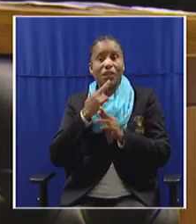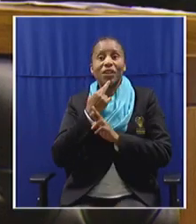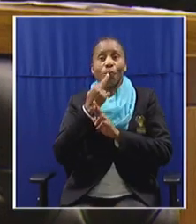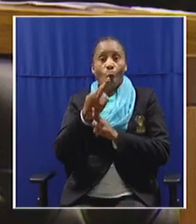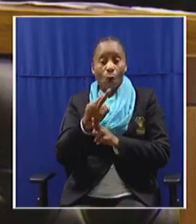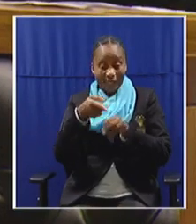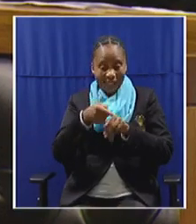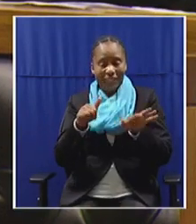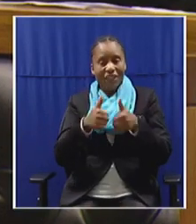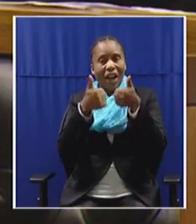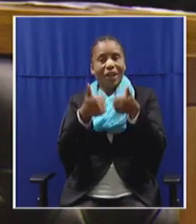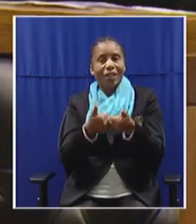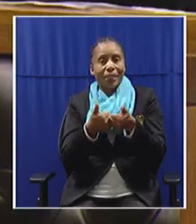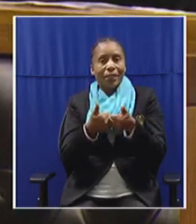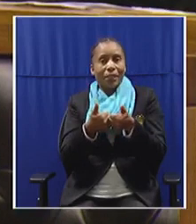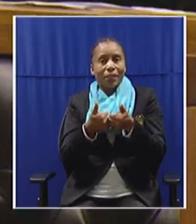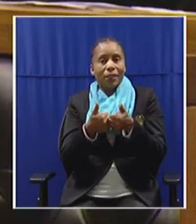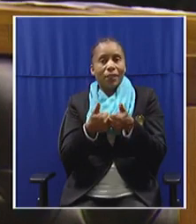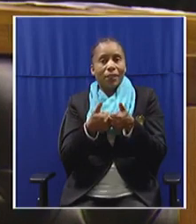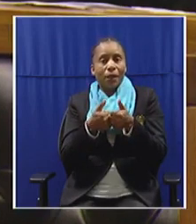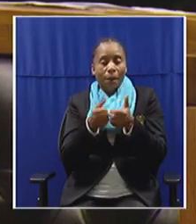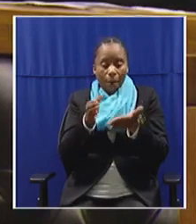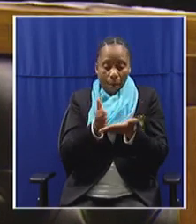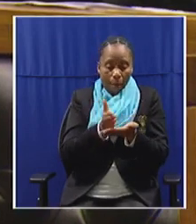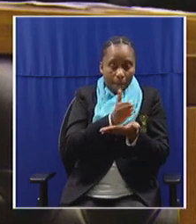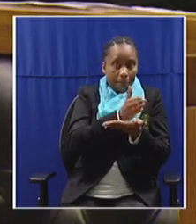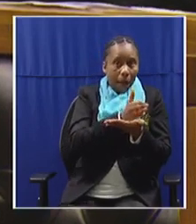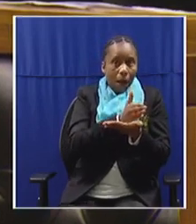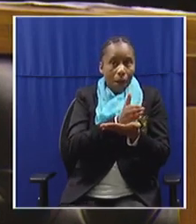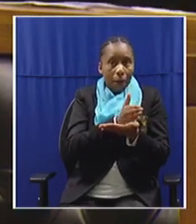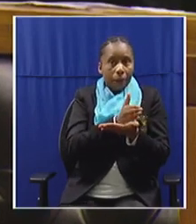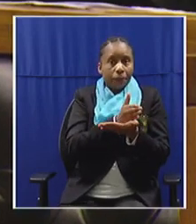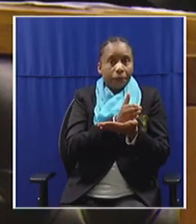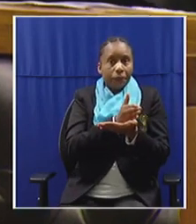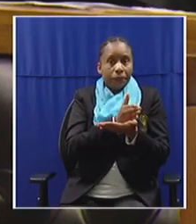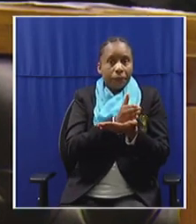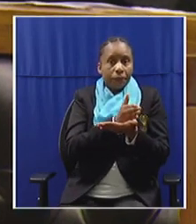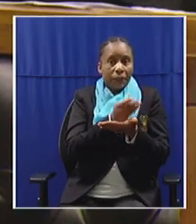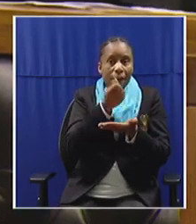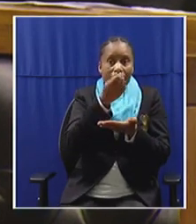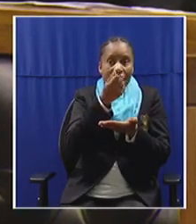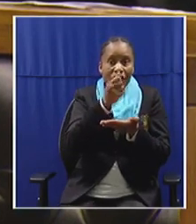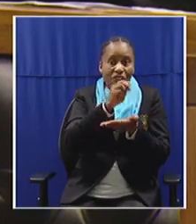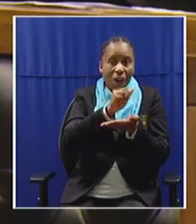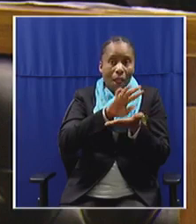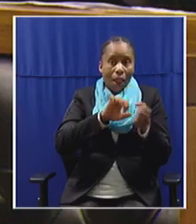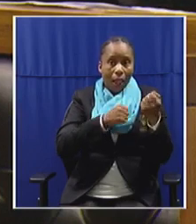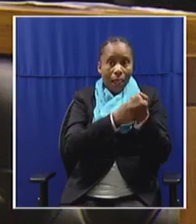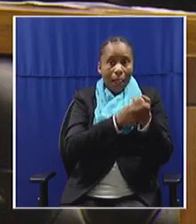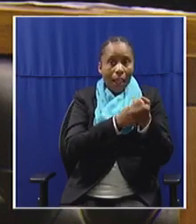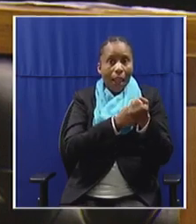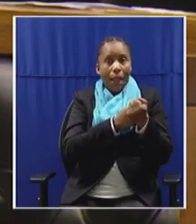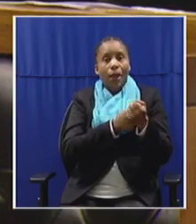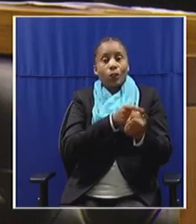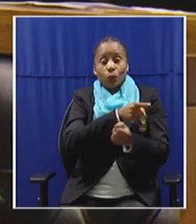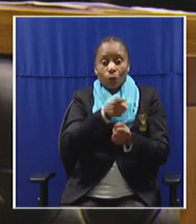these challenges, we have set aside a package of financial assistance to affected